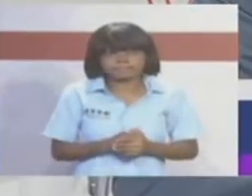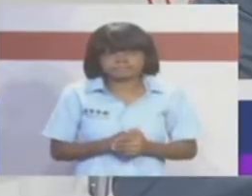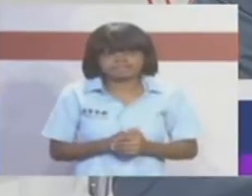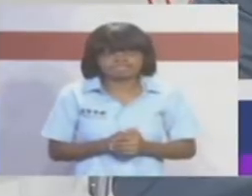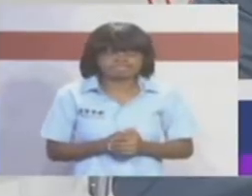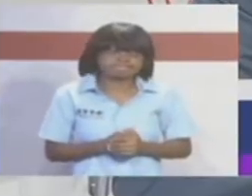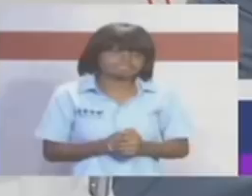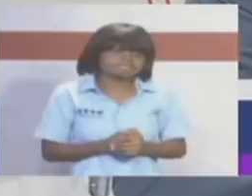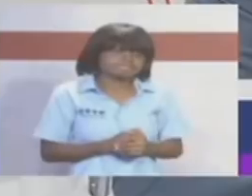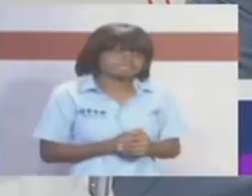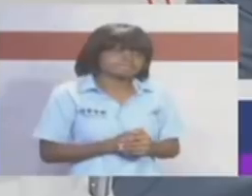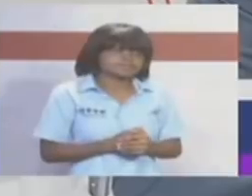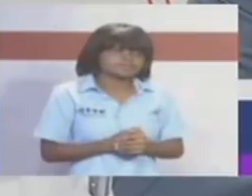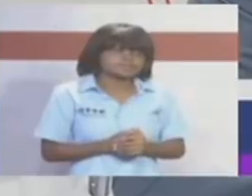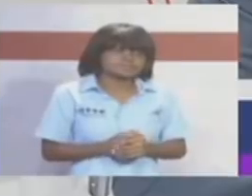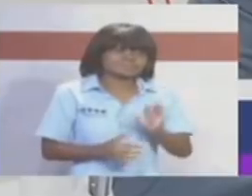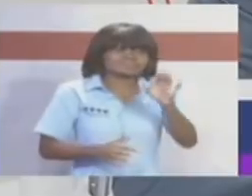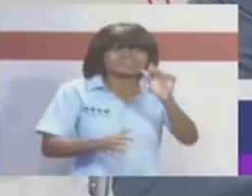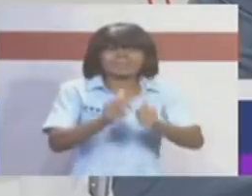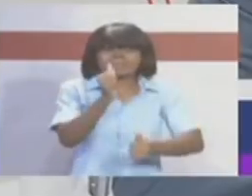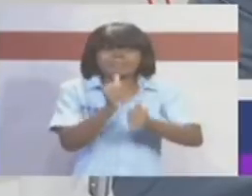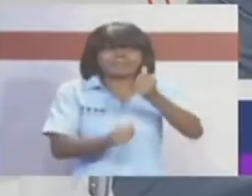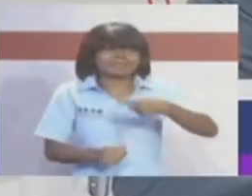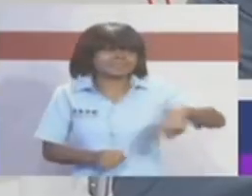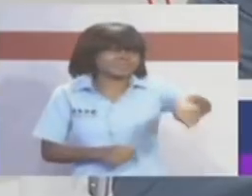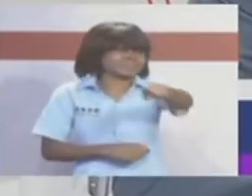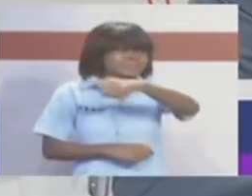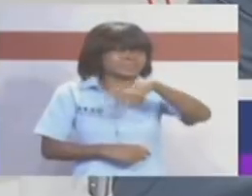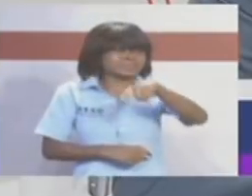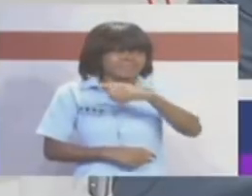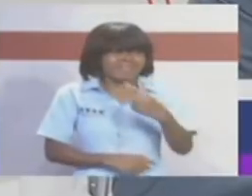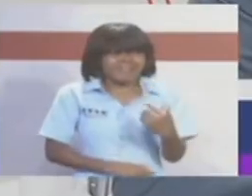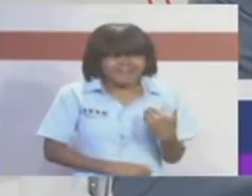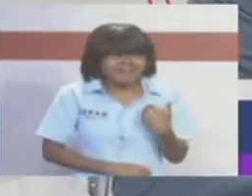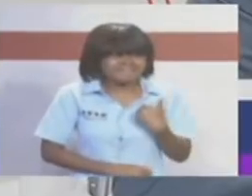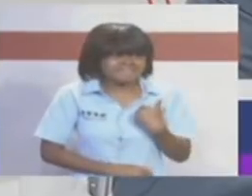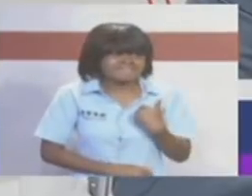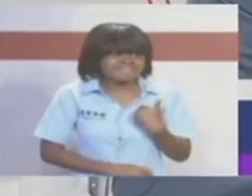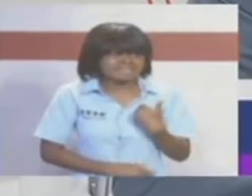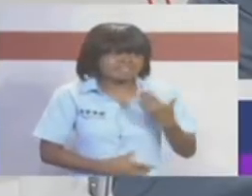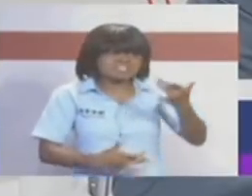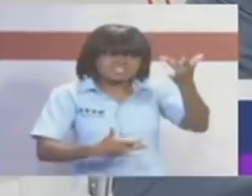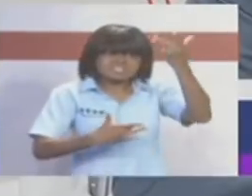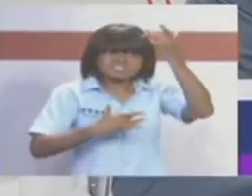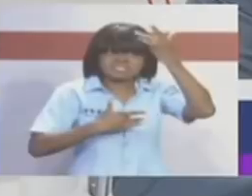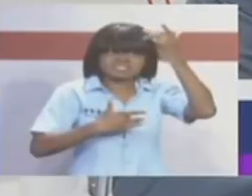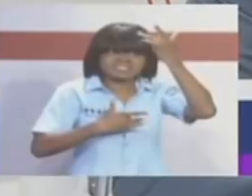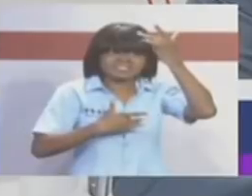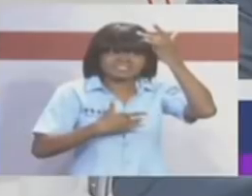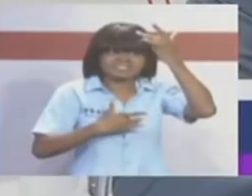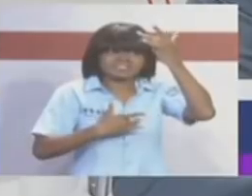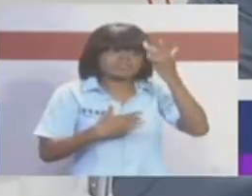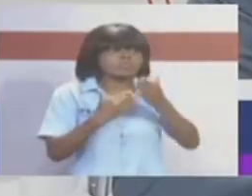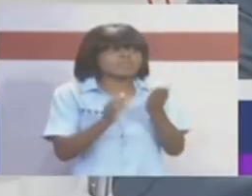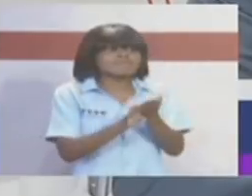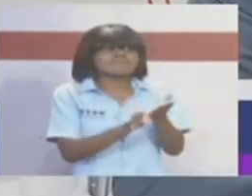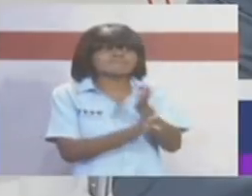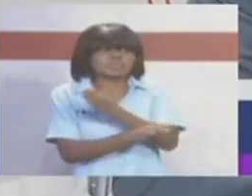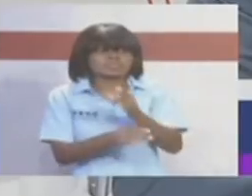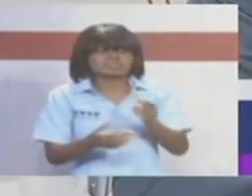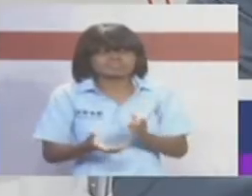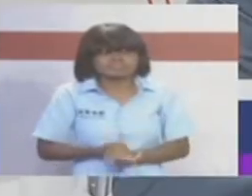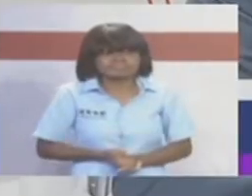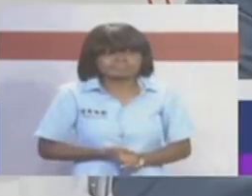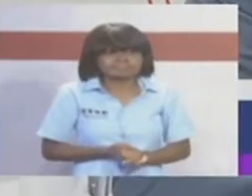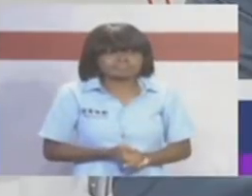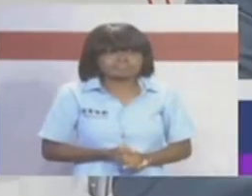the majority of whom have had known pre-existing comorbid conditions. With respect to the second, the